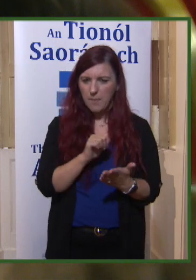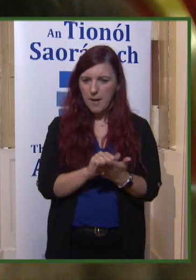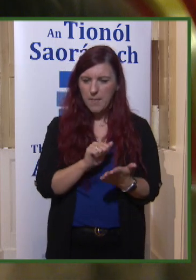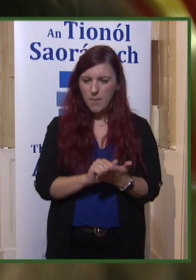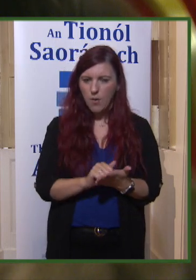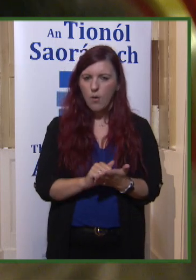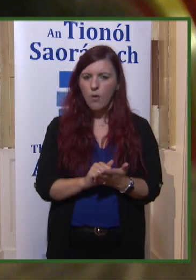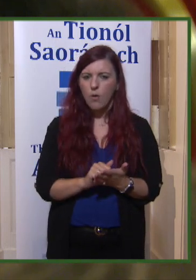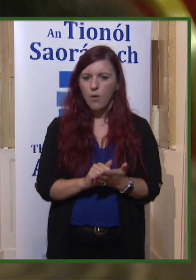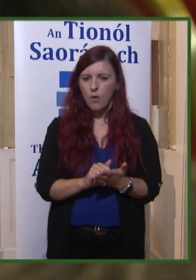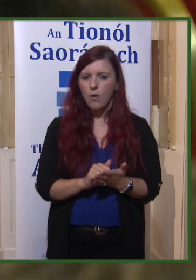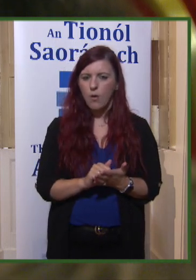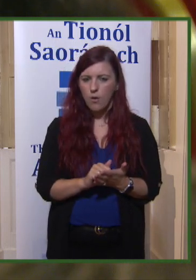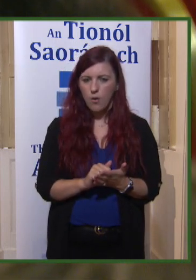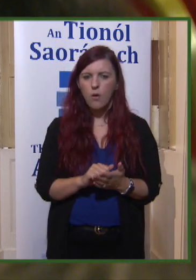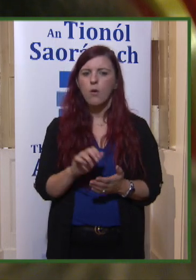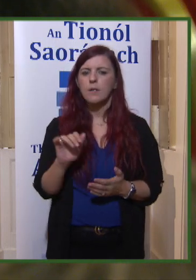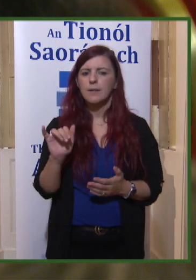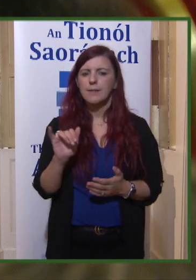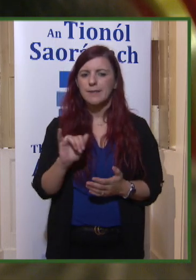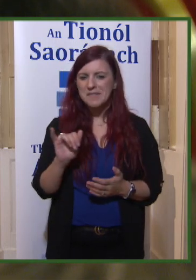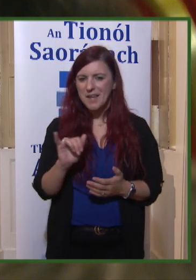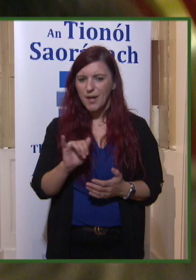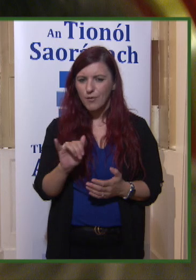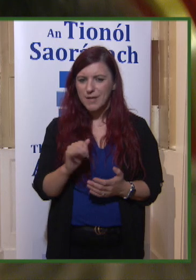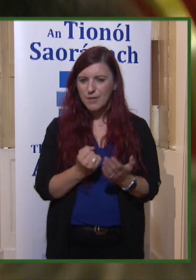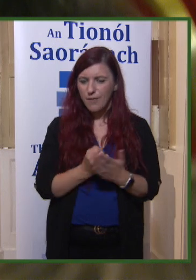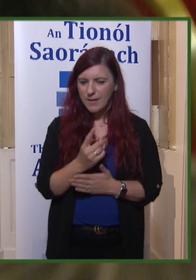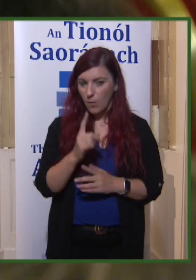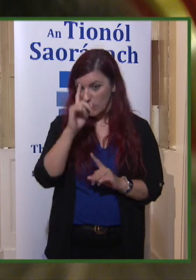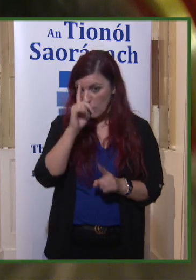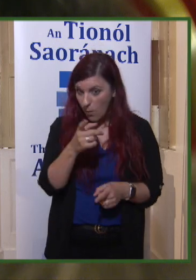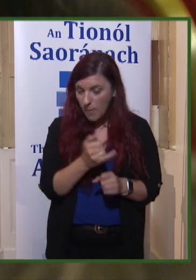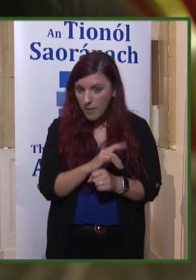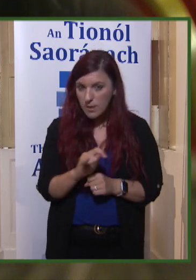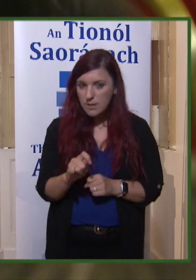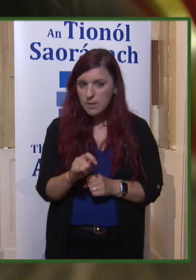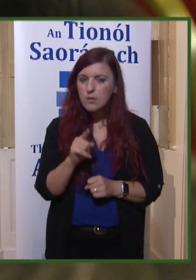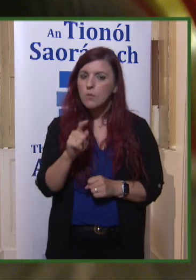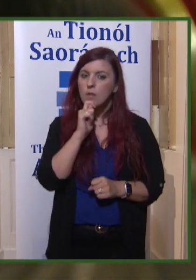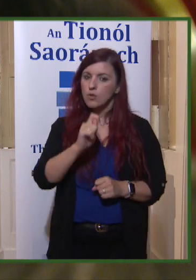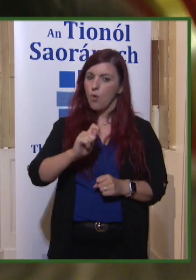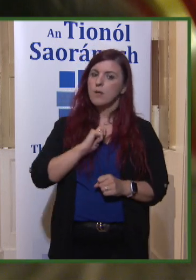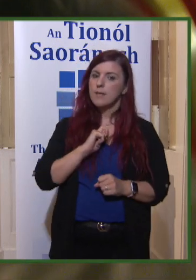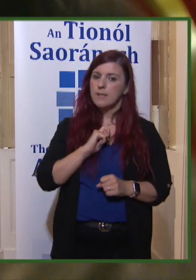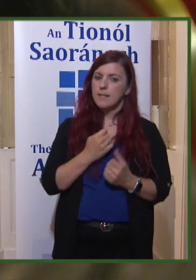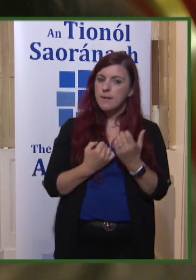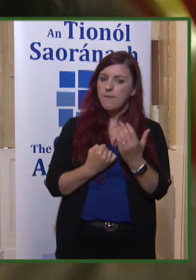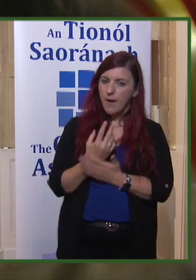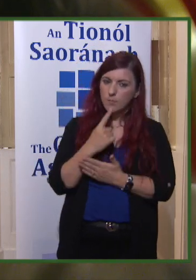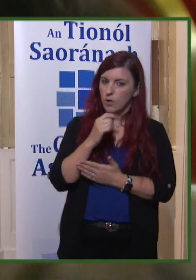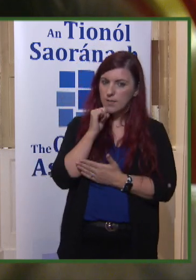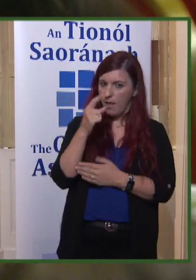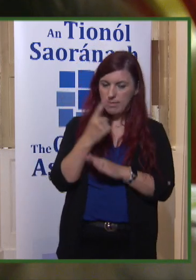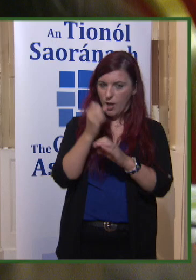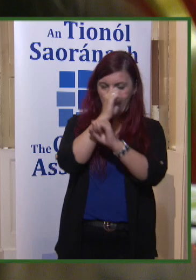different question. No, but are there other things defined that we don't know about? We were told that this is defined, but it's not defined in the ballot paper.